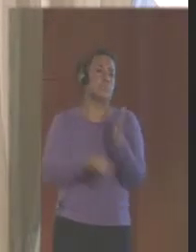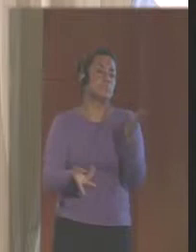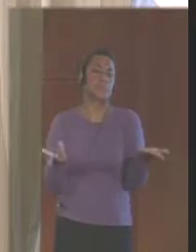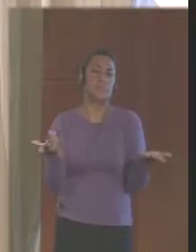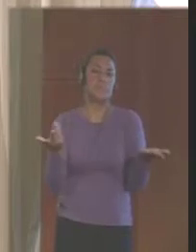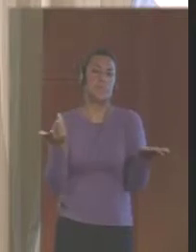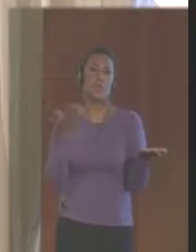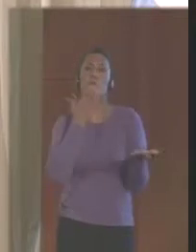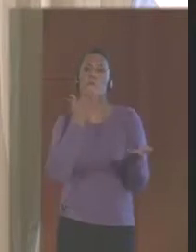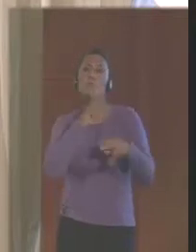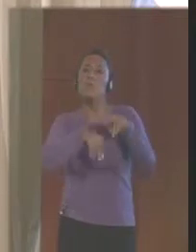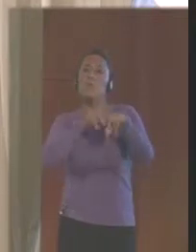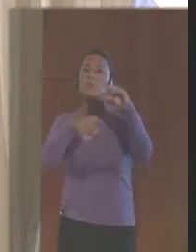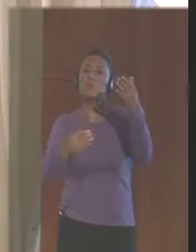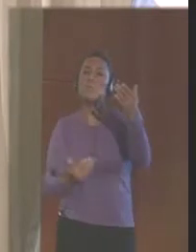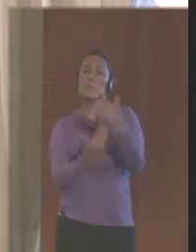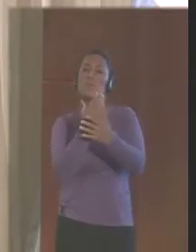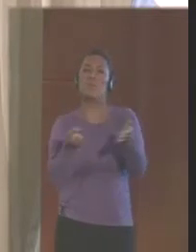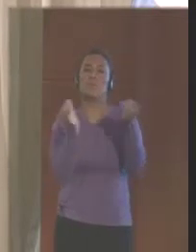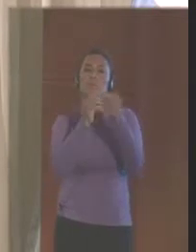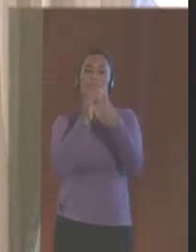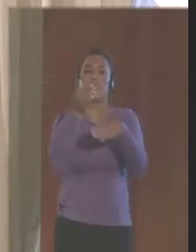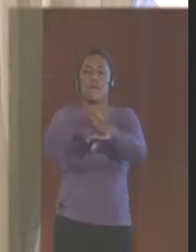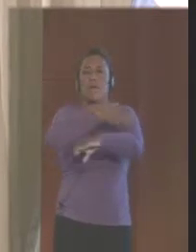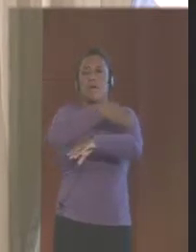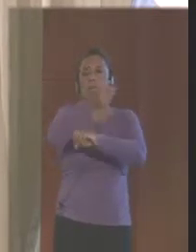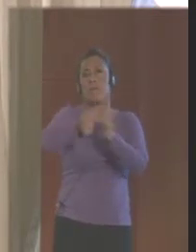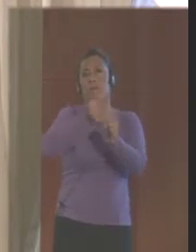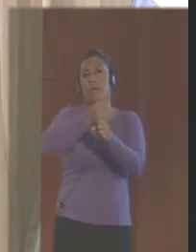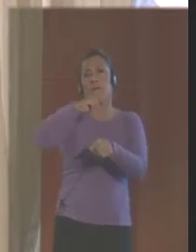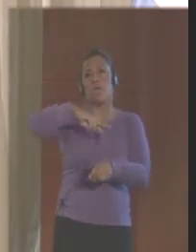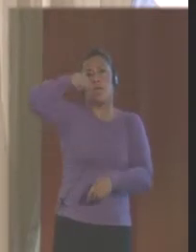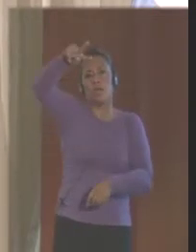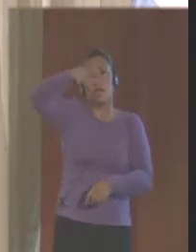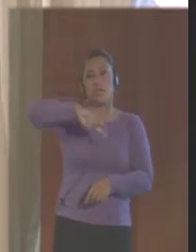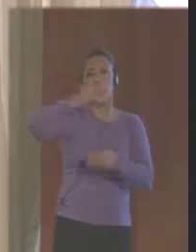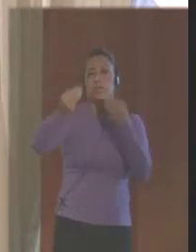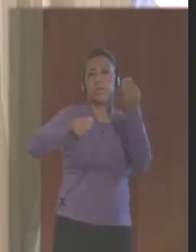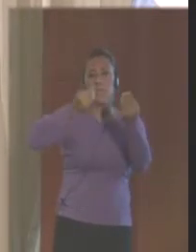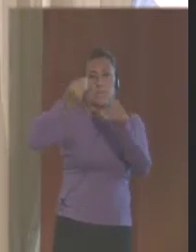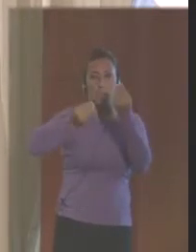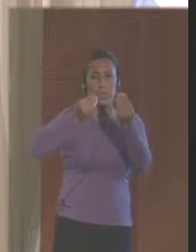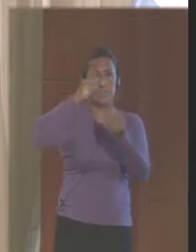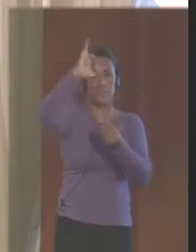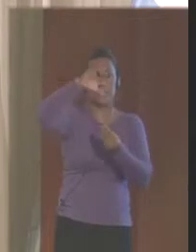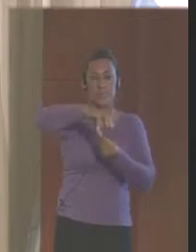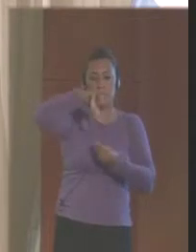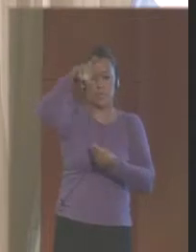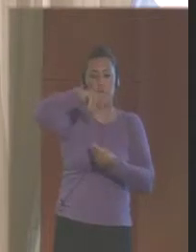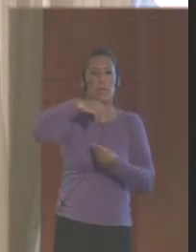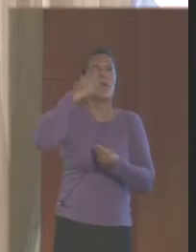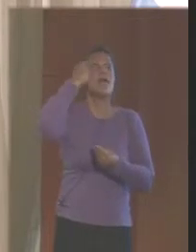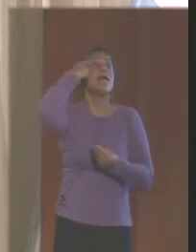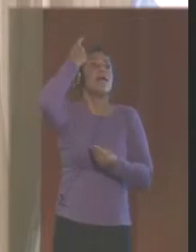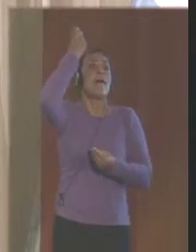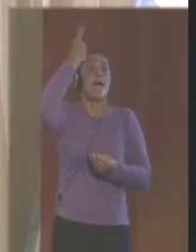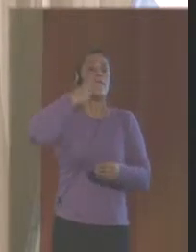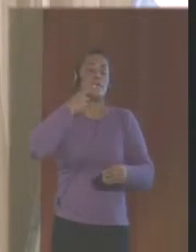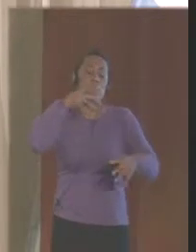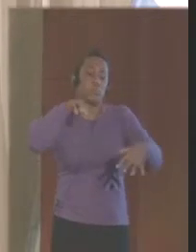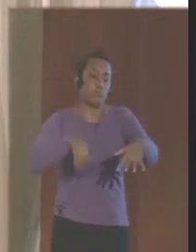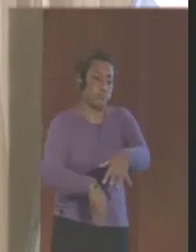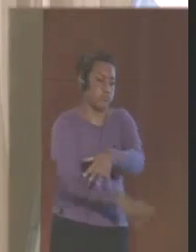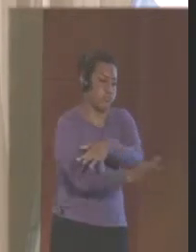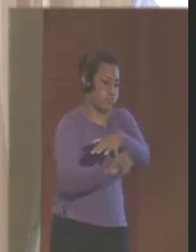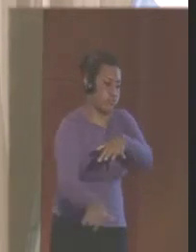of Trinidad and Tobago focusing on the drainage system in the capital city of